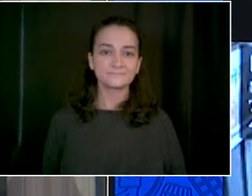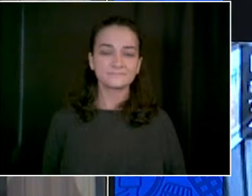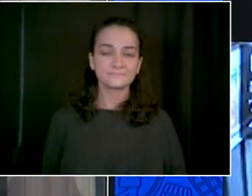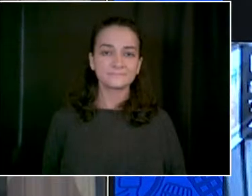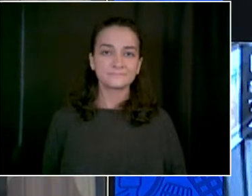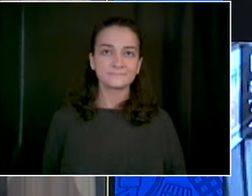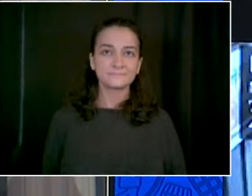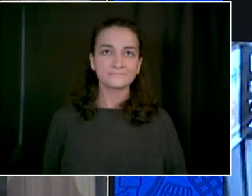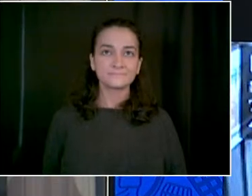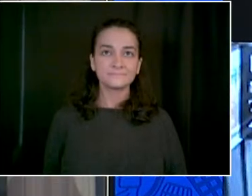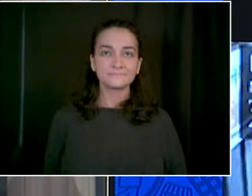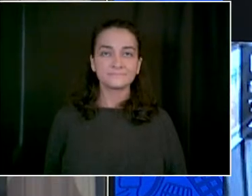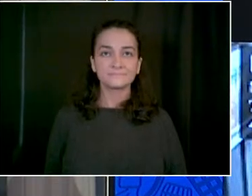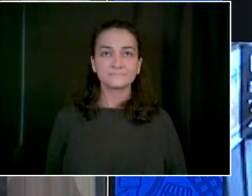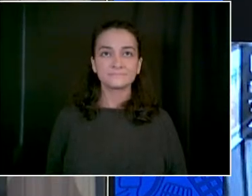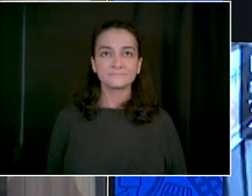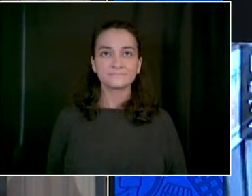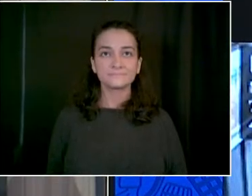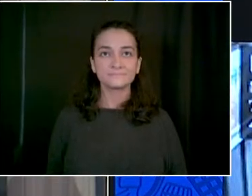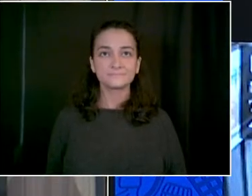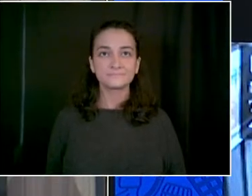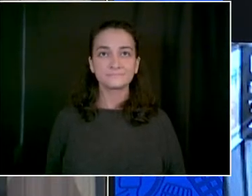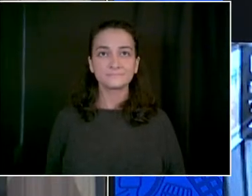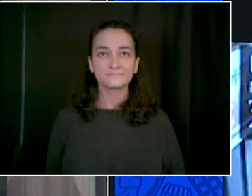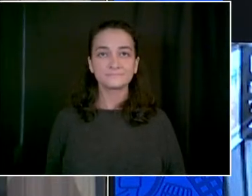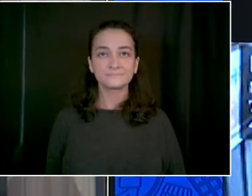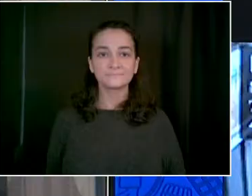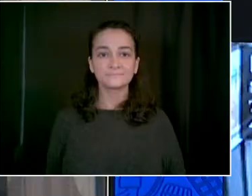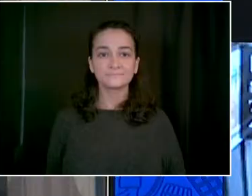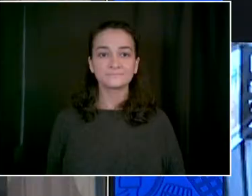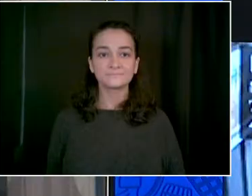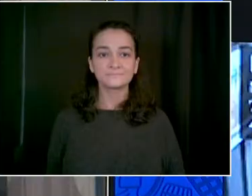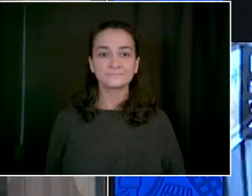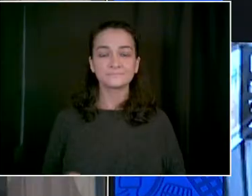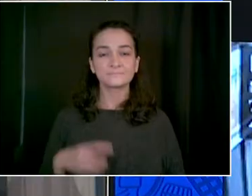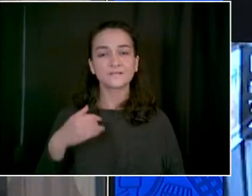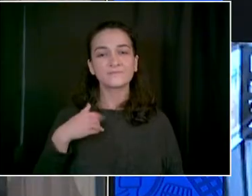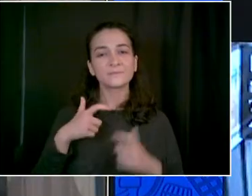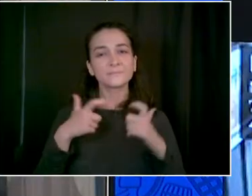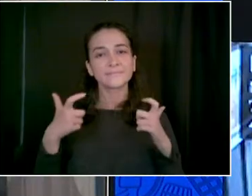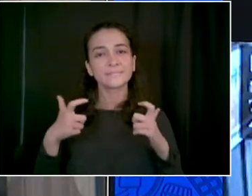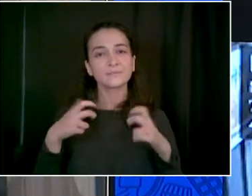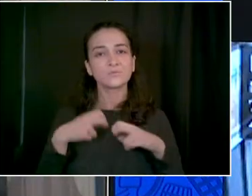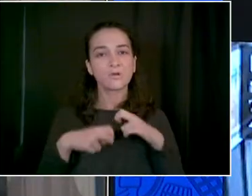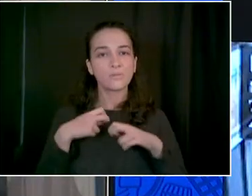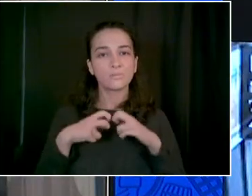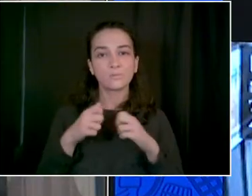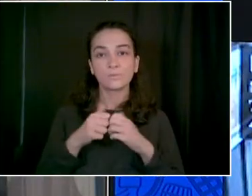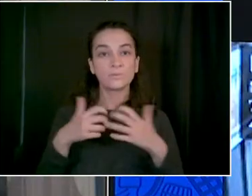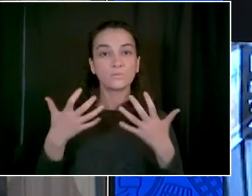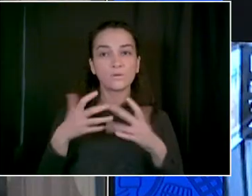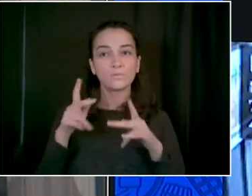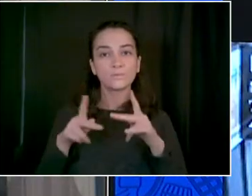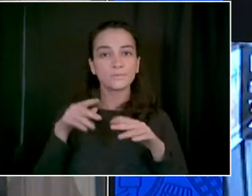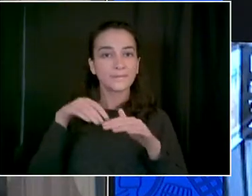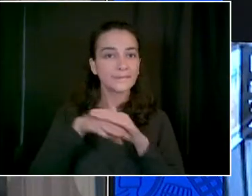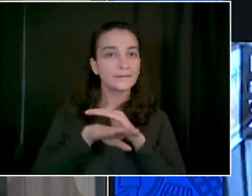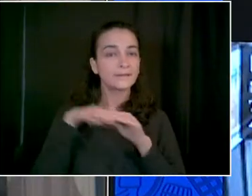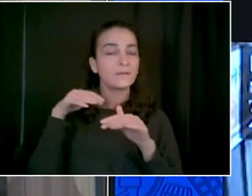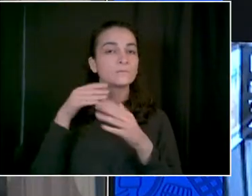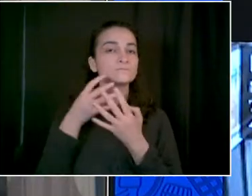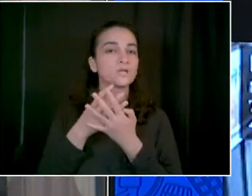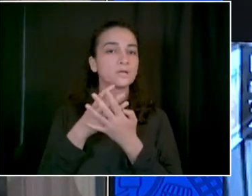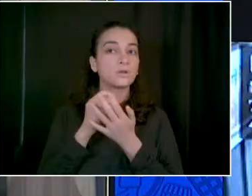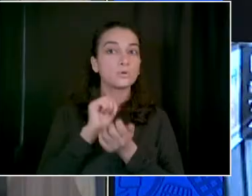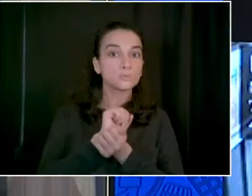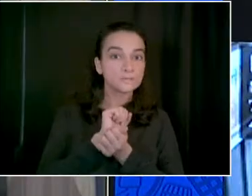robbery. This is what the commissioner is talking about. And so what I need New Yorkers to do, and all those who want to take away our